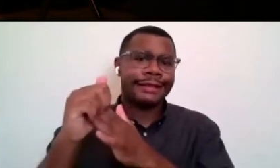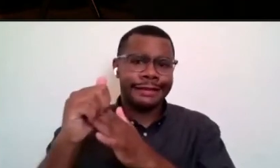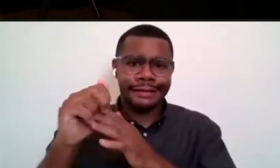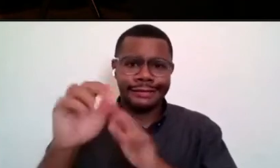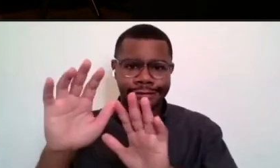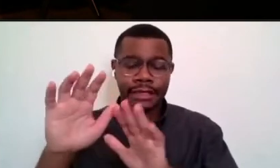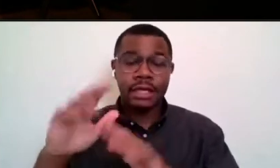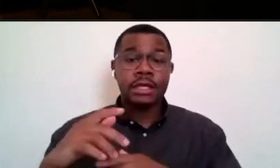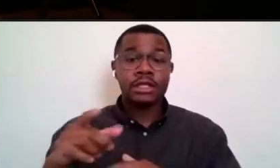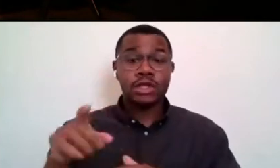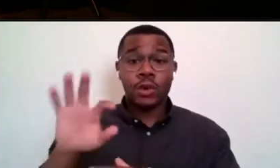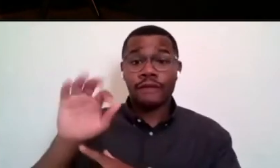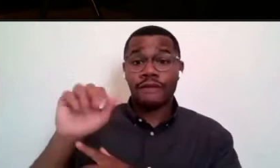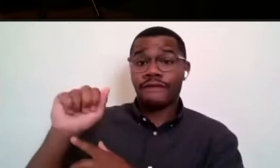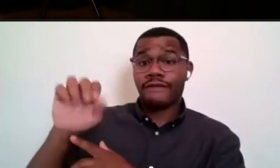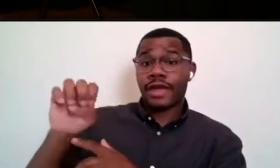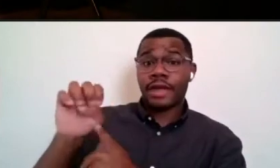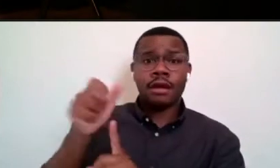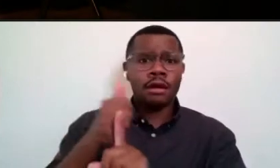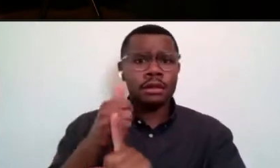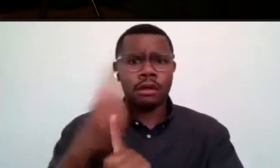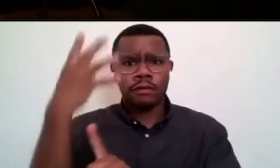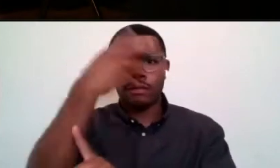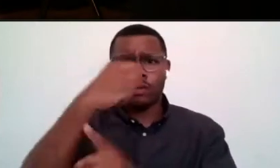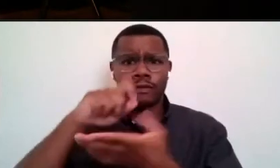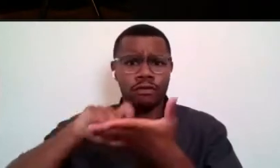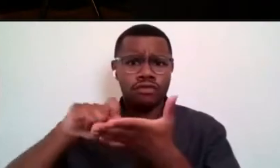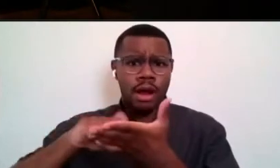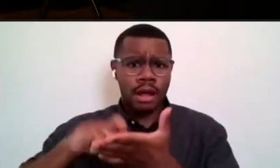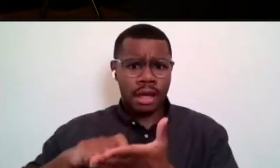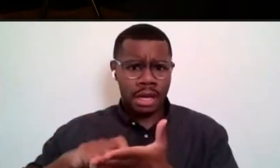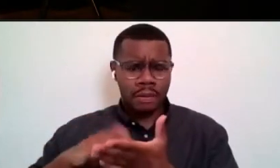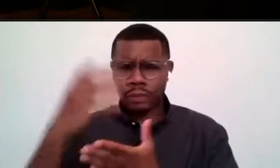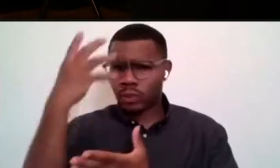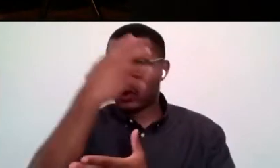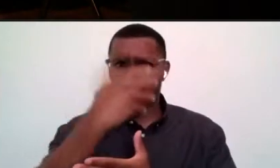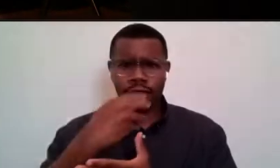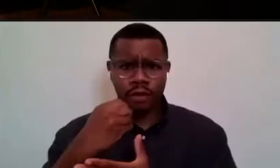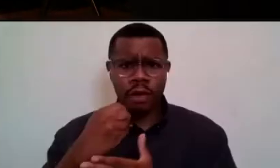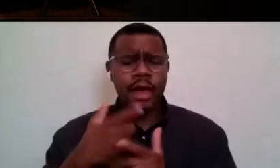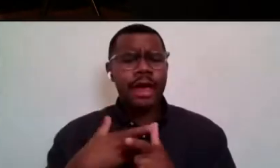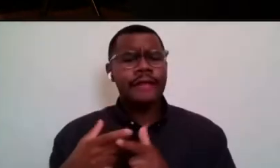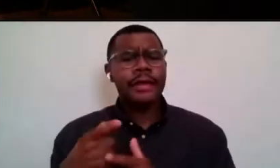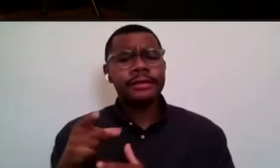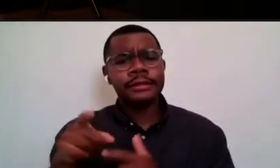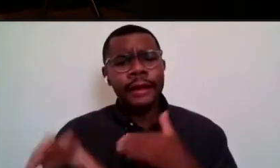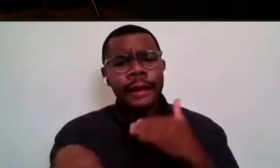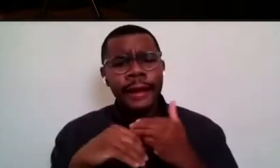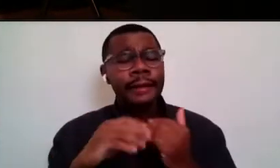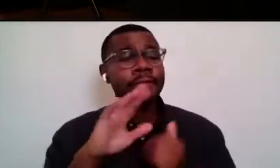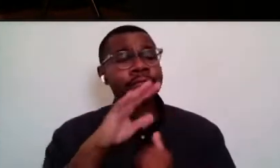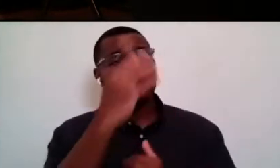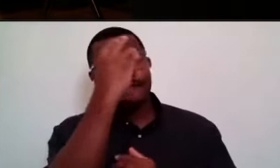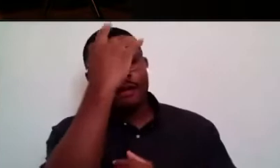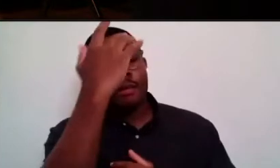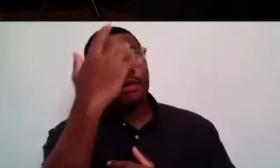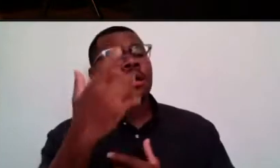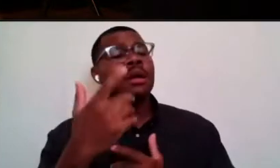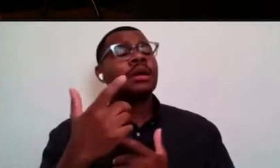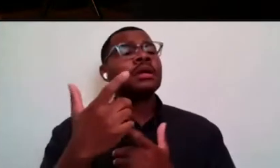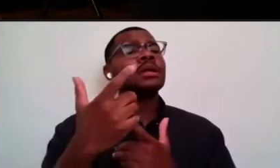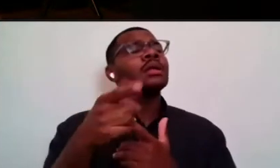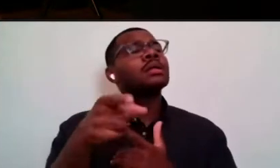beautiful writing. But then she'll talk to the women about how it's music. How are you going to deliver it as music? So all of a sudden, they're